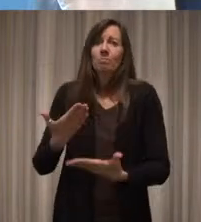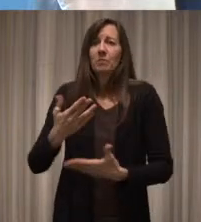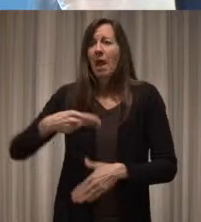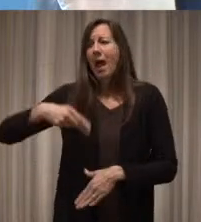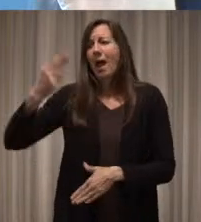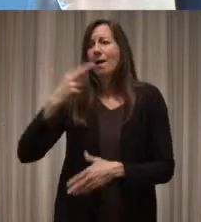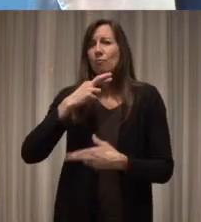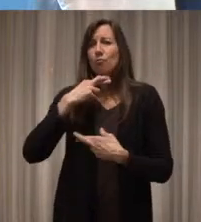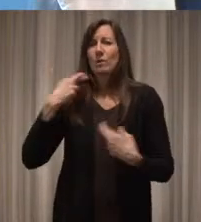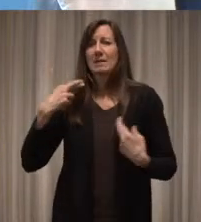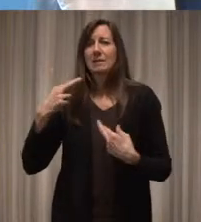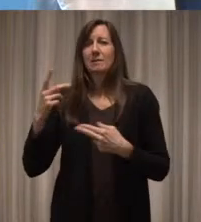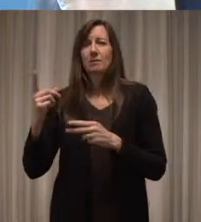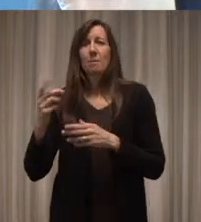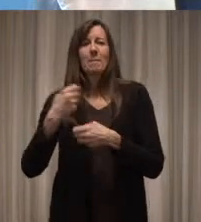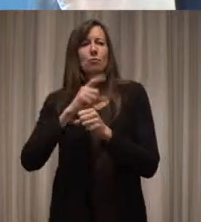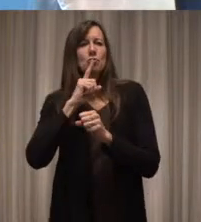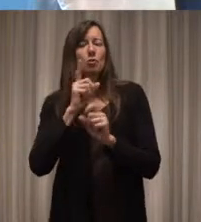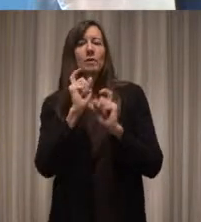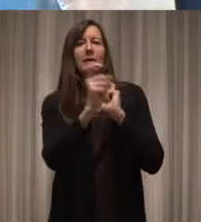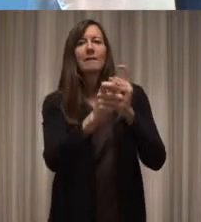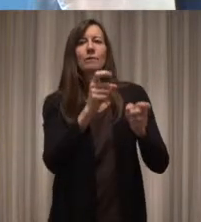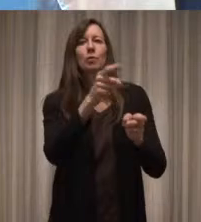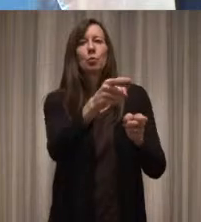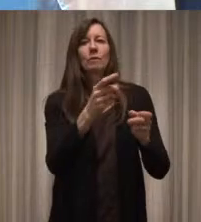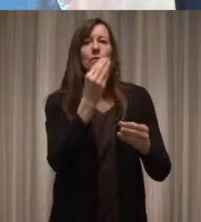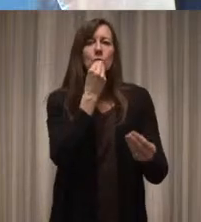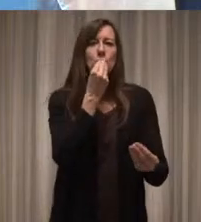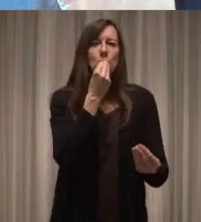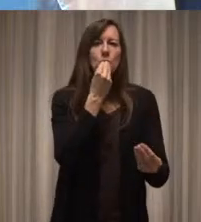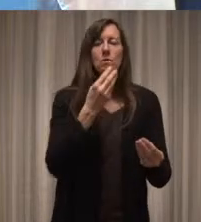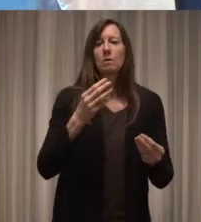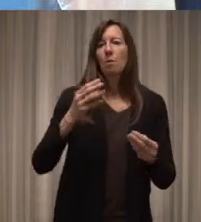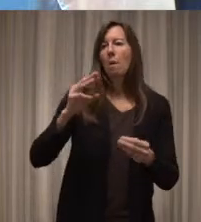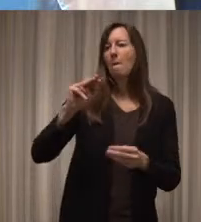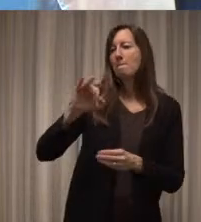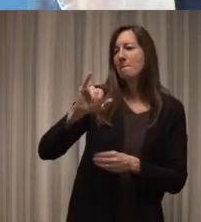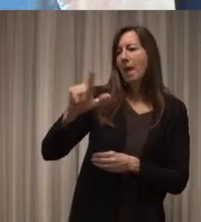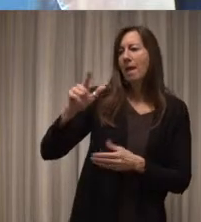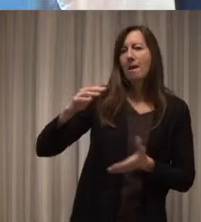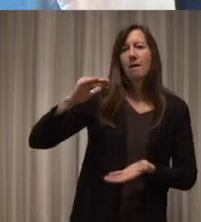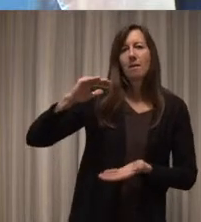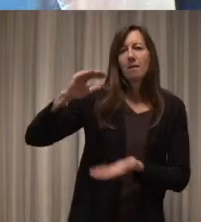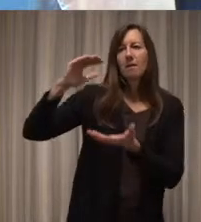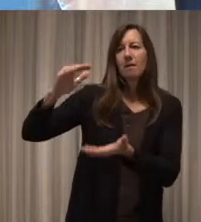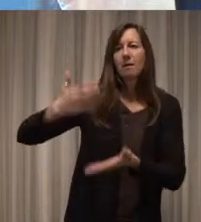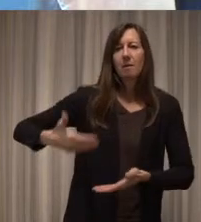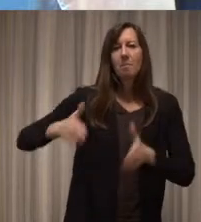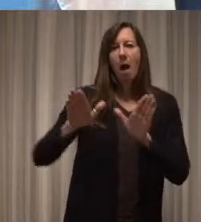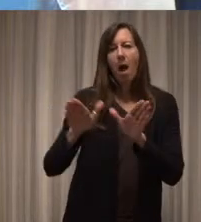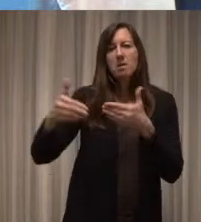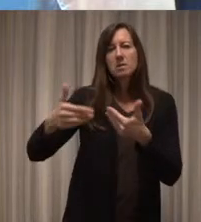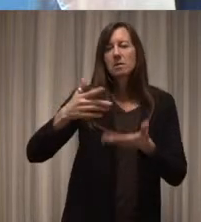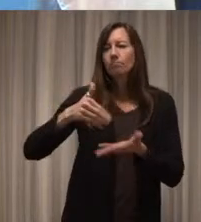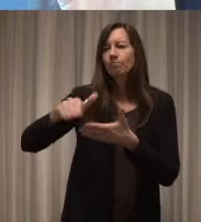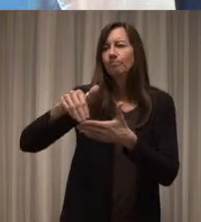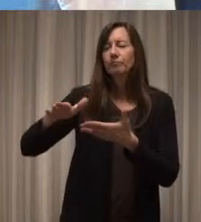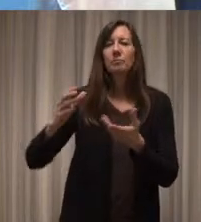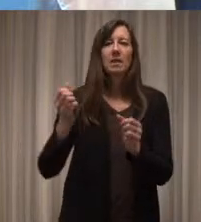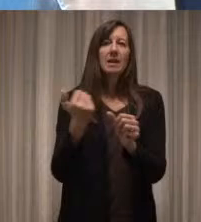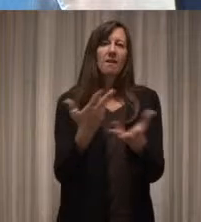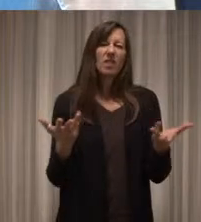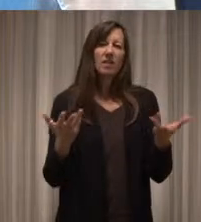get food and mail and packages and news that you need and education and all the other critical, essential things that we